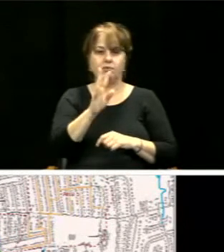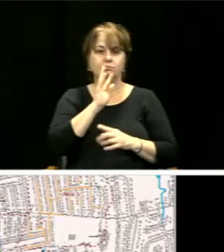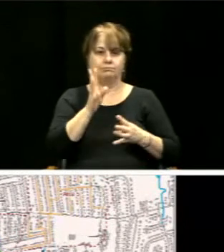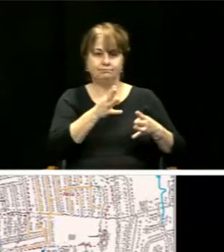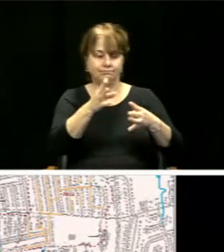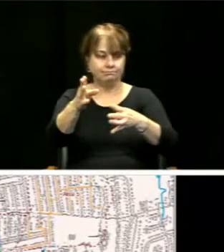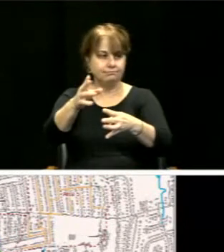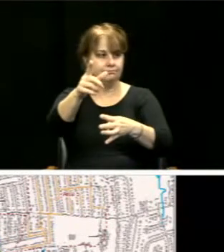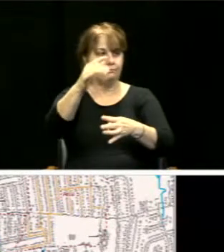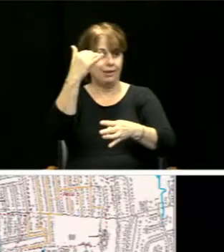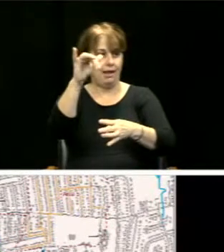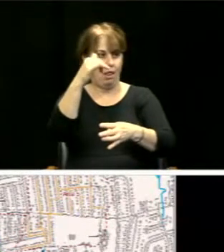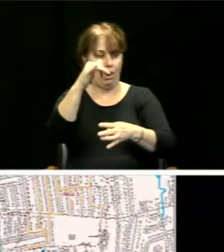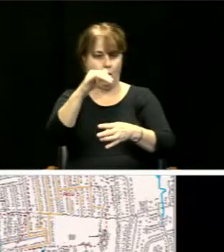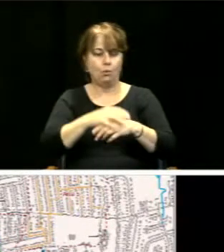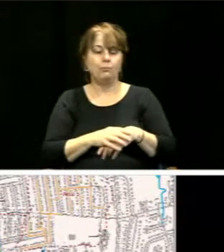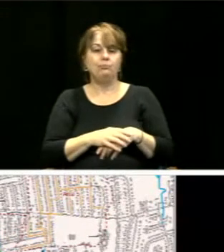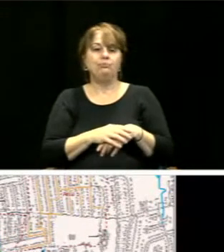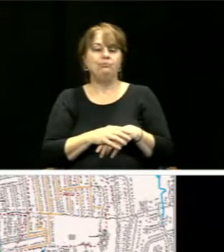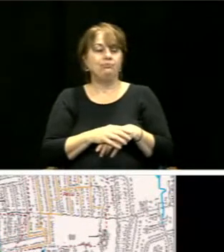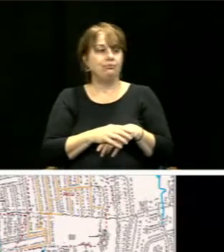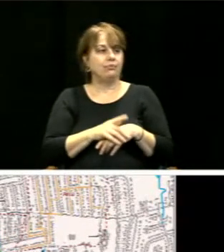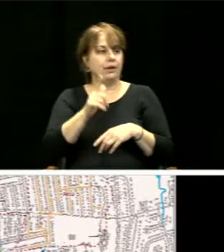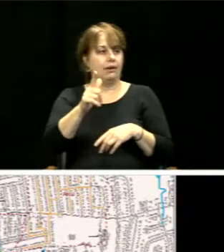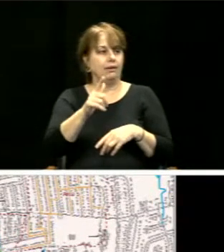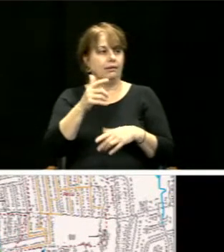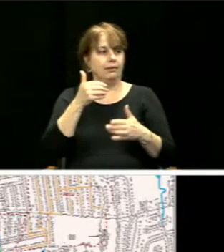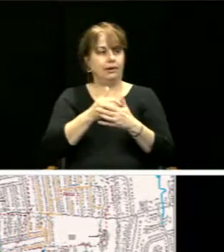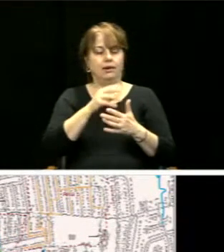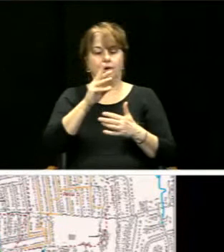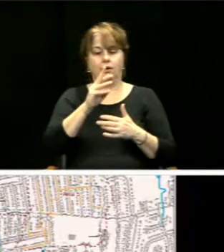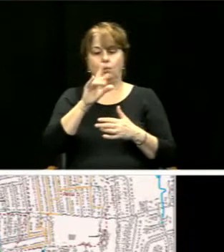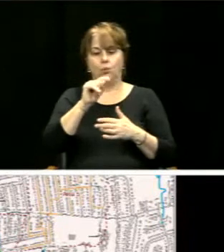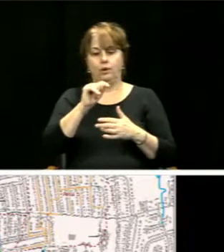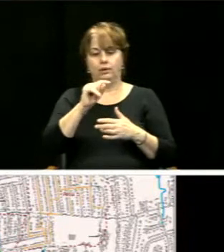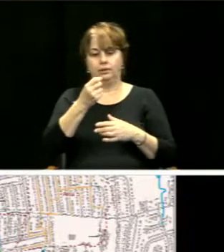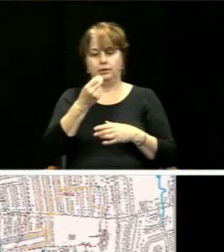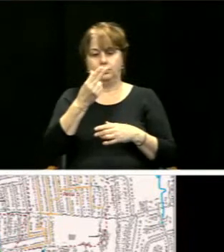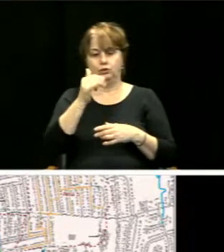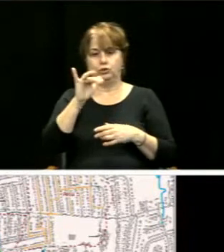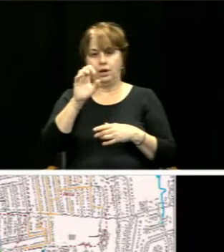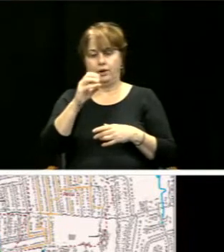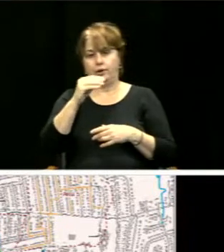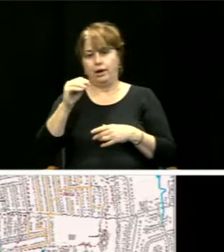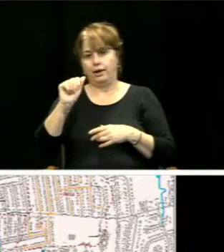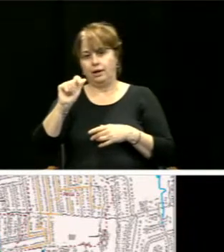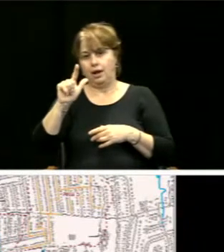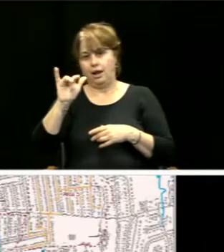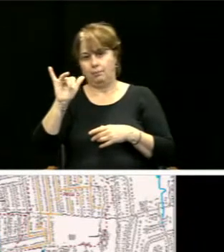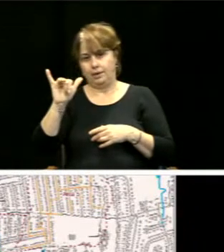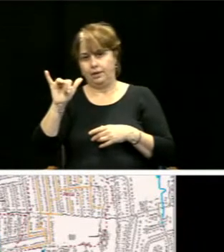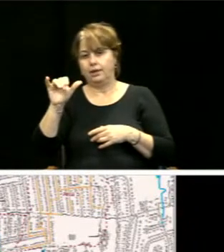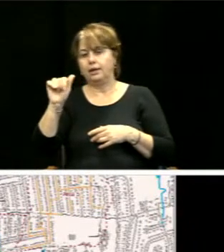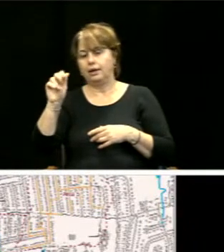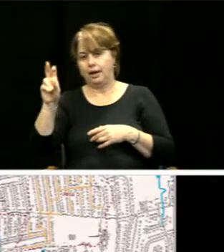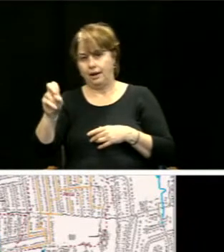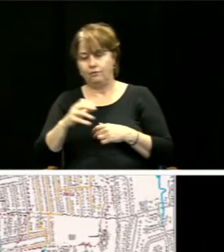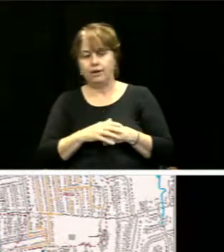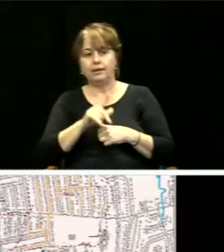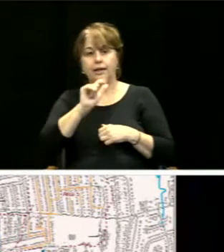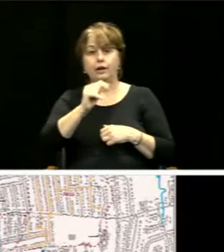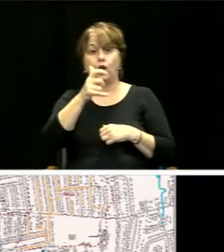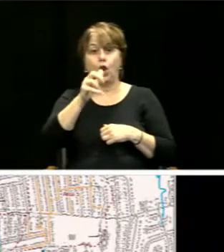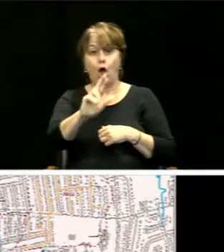area, which is the one that's near Wiltshire and Albany Ave. And then the Lawler Road West is this green